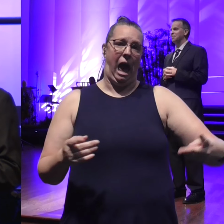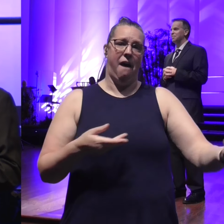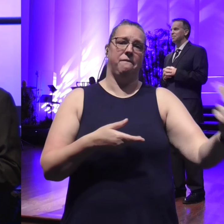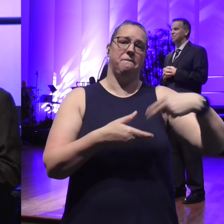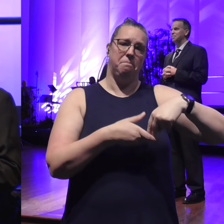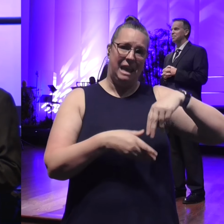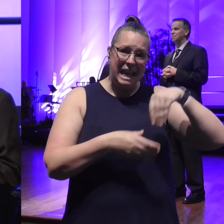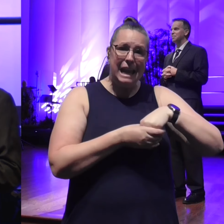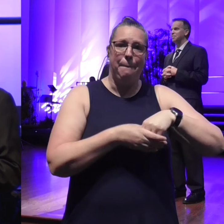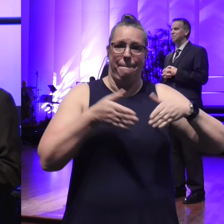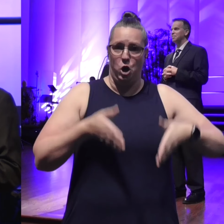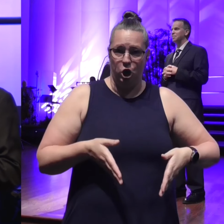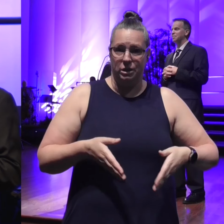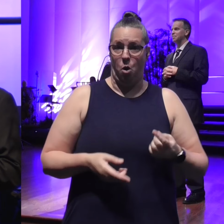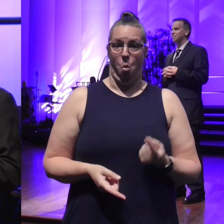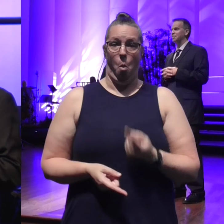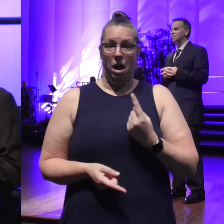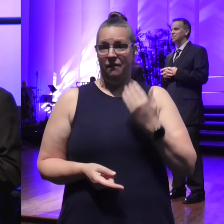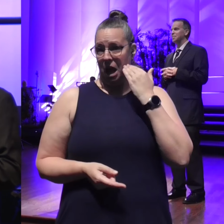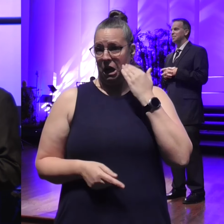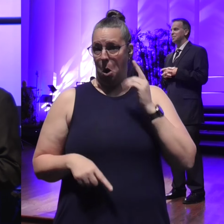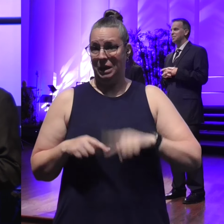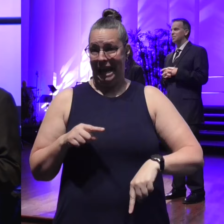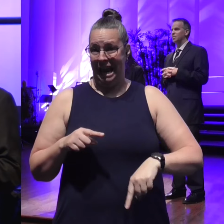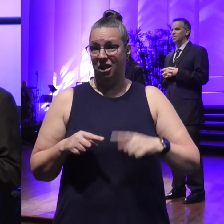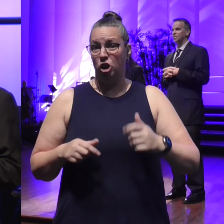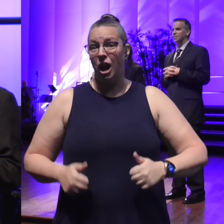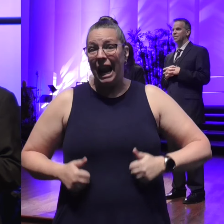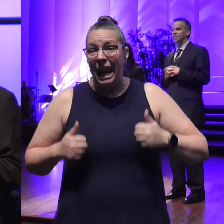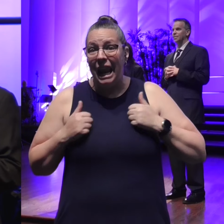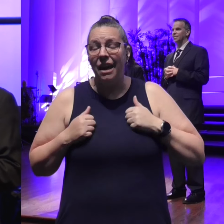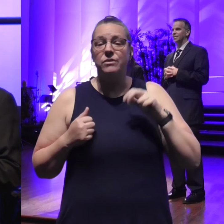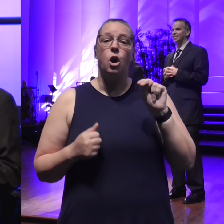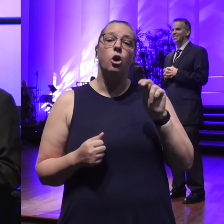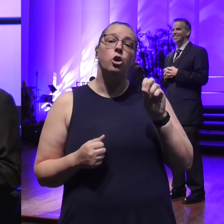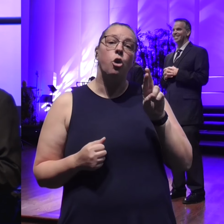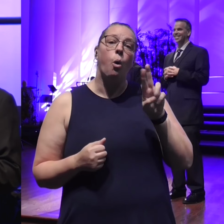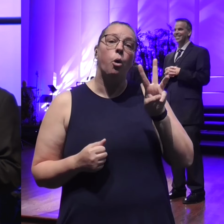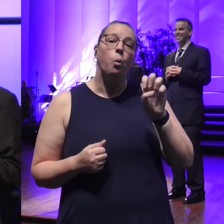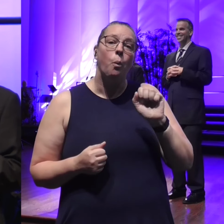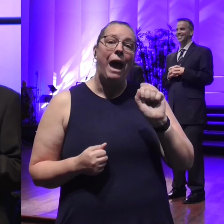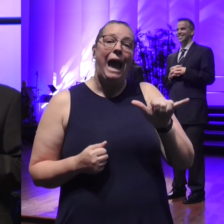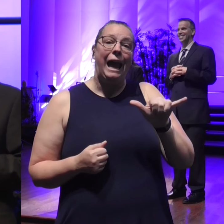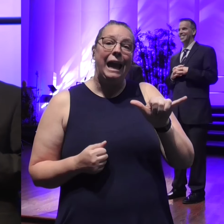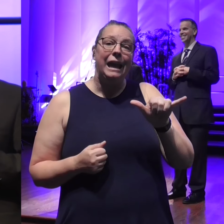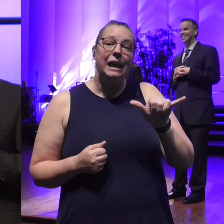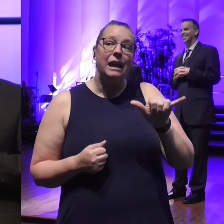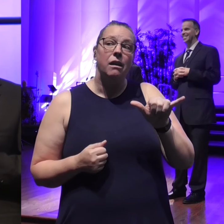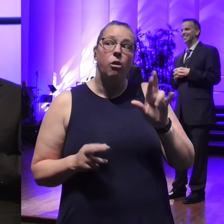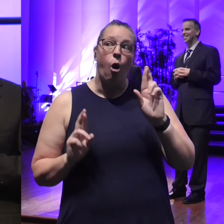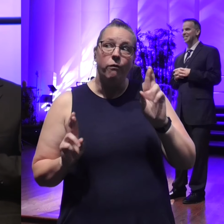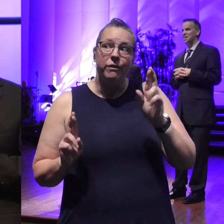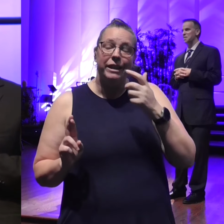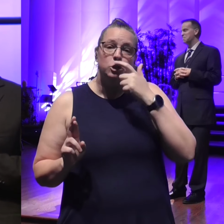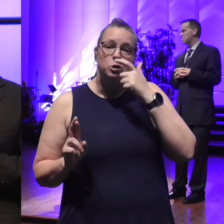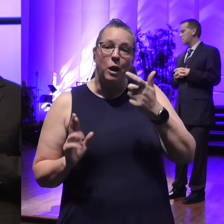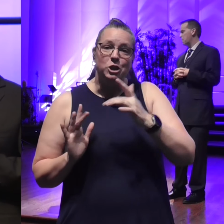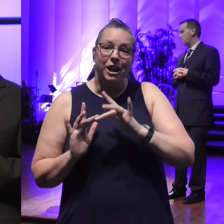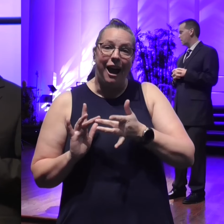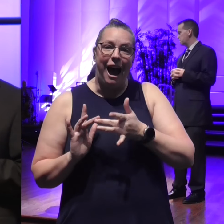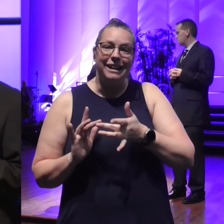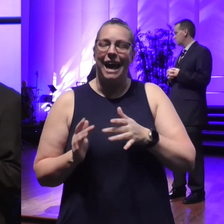class. And one of them I know can't be here because she lives in Norway. But I hope that she's watching online.